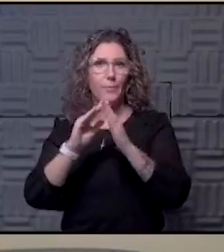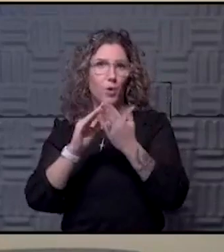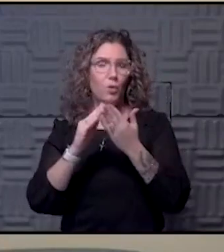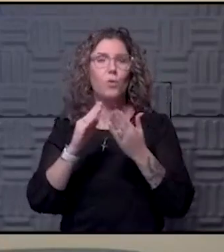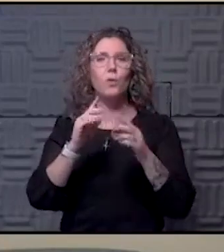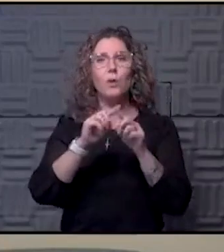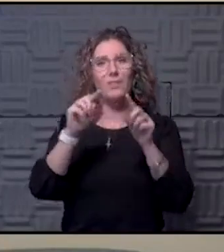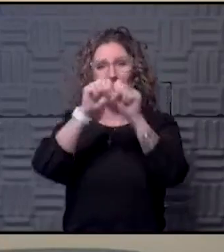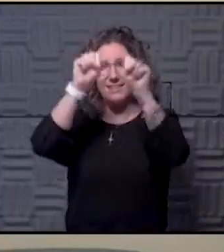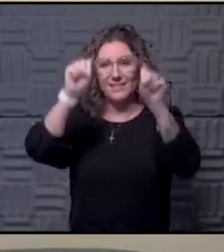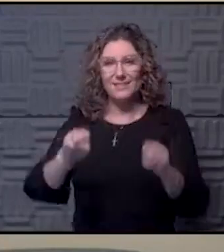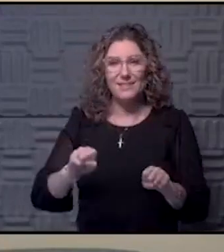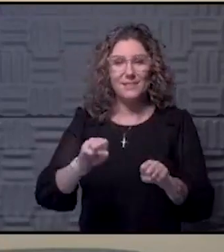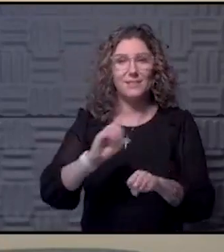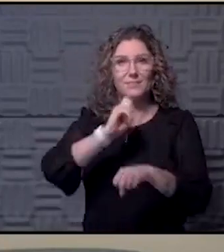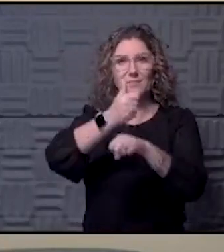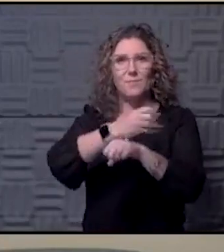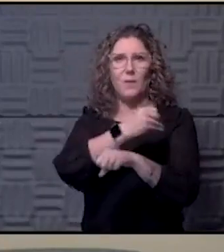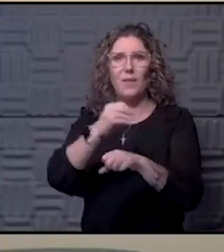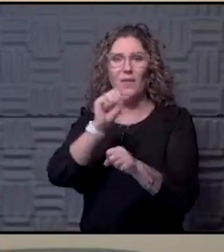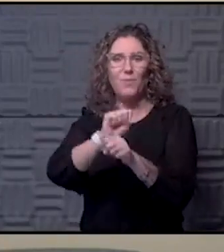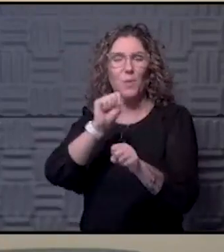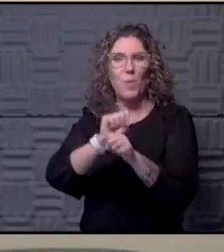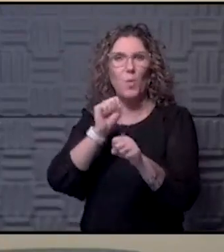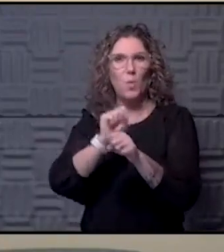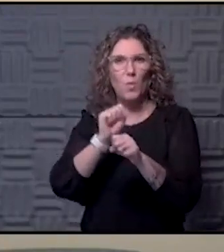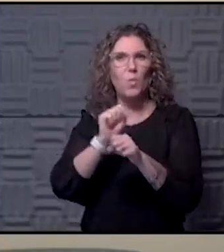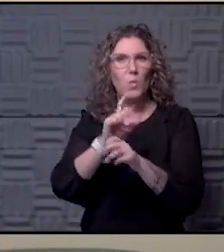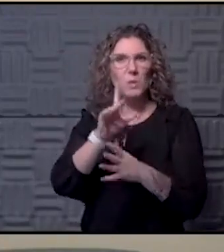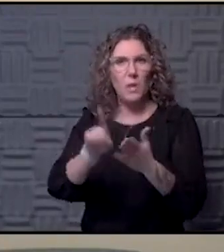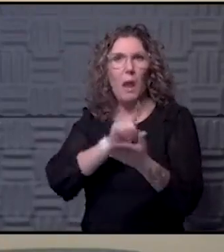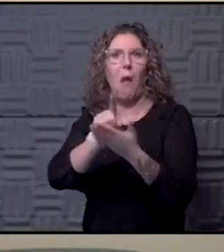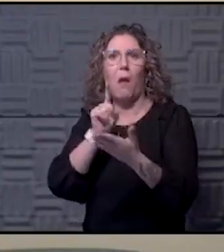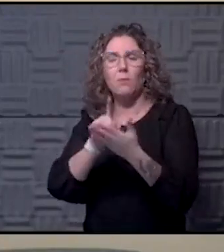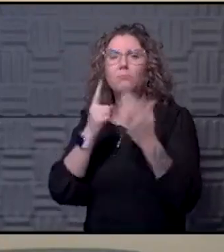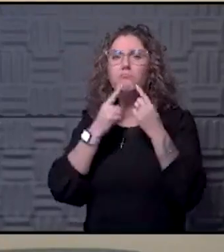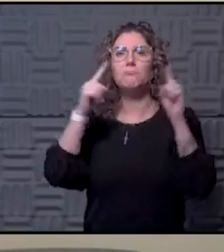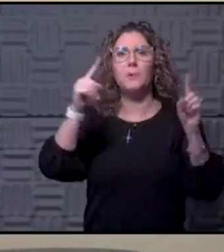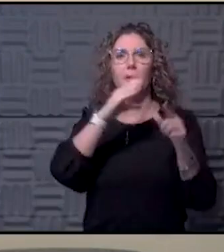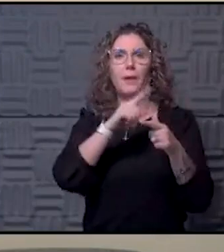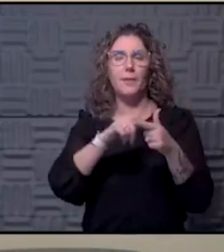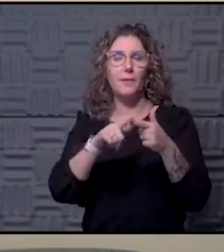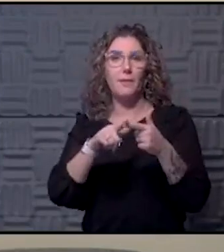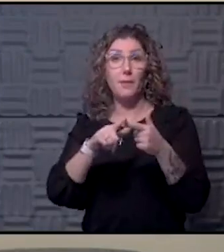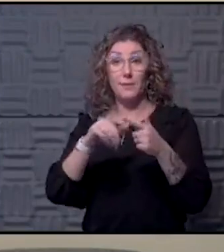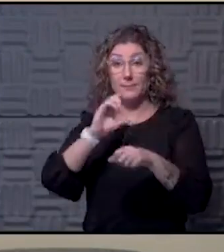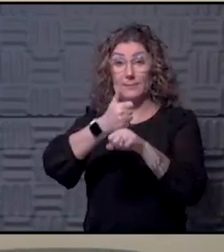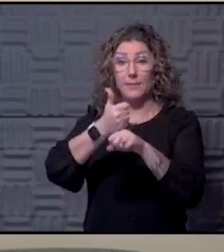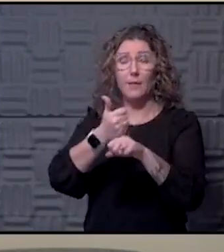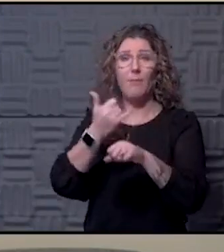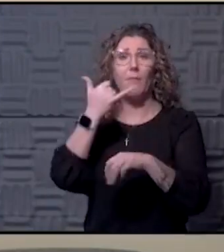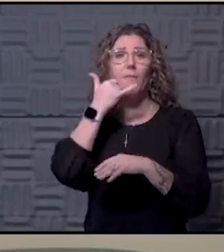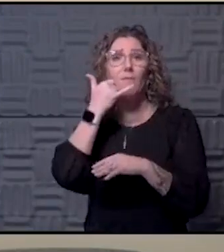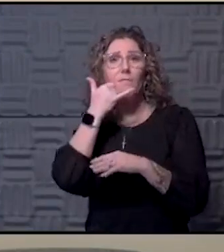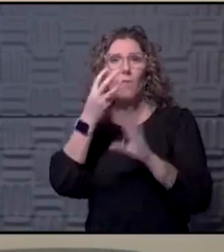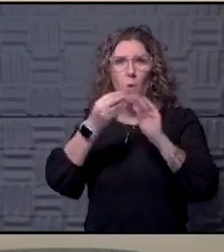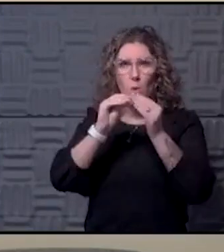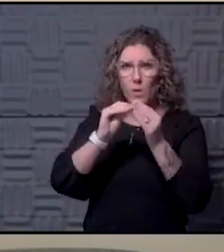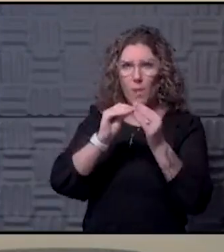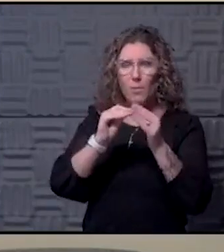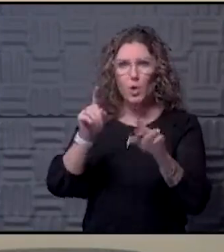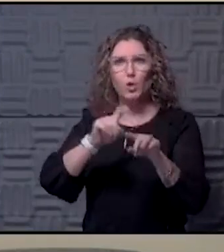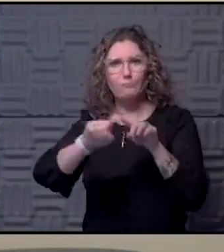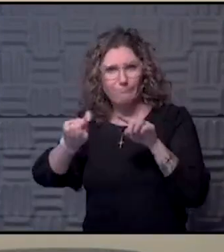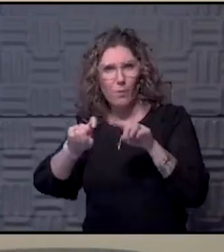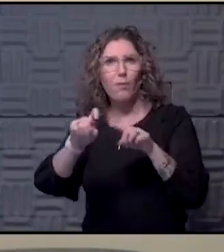our systems in place, make sure our workflows are working and that sort of thing. Once that's in place, we'll have a phone number. Our COVID-19 hotline will